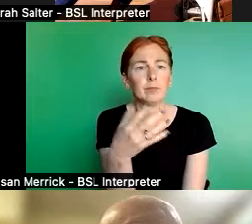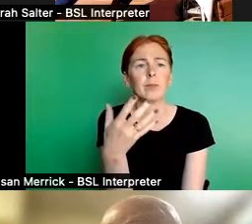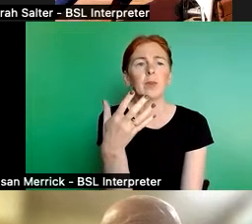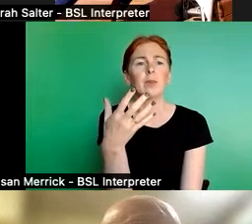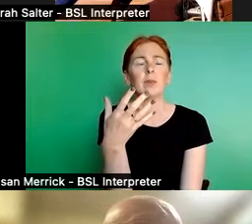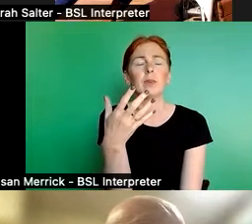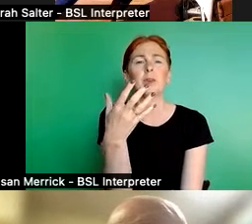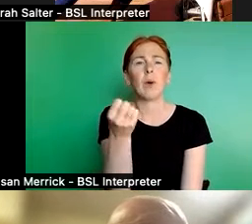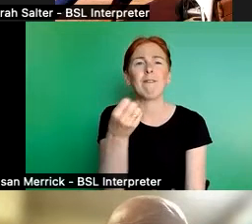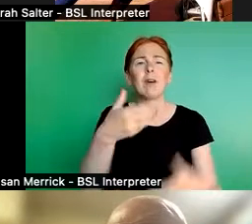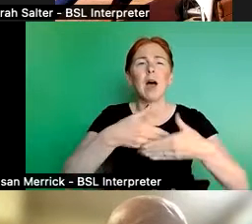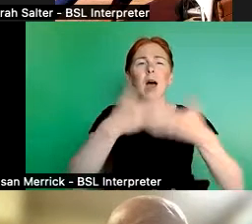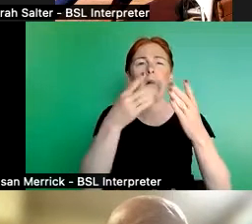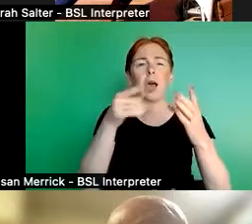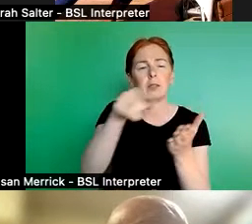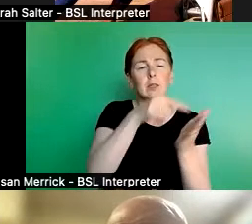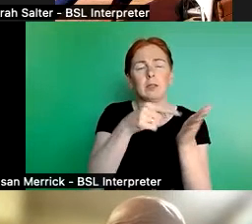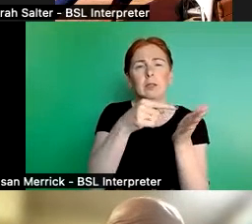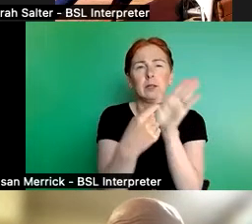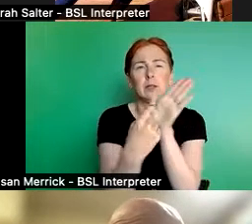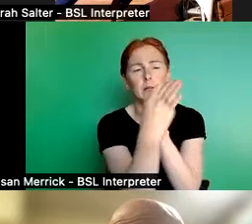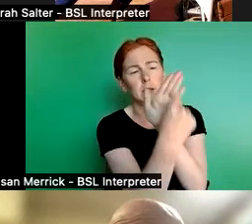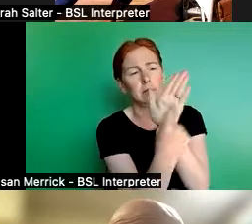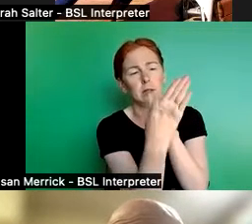longer working at all outside,